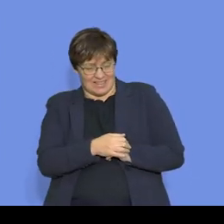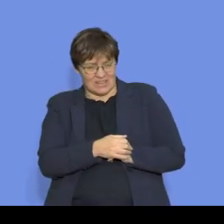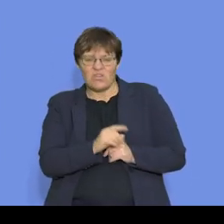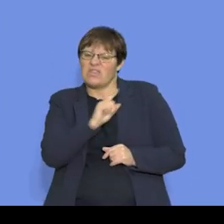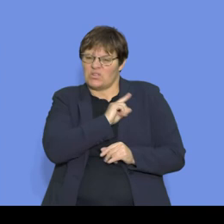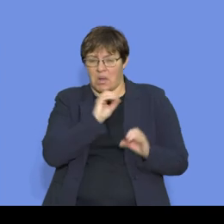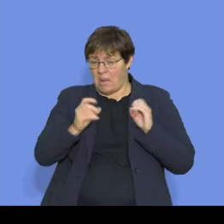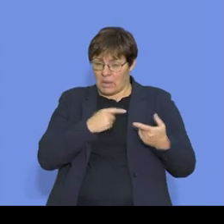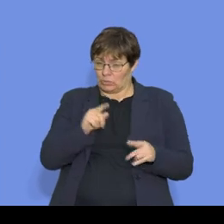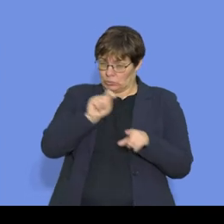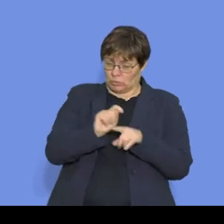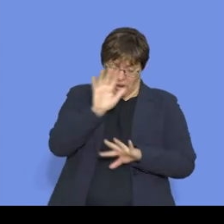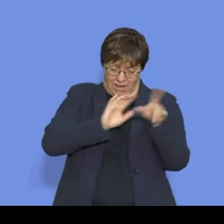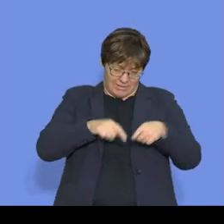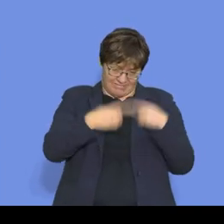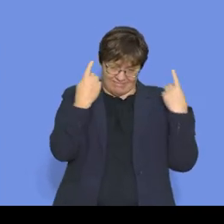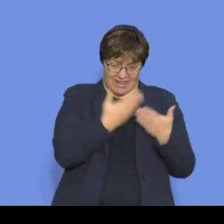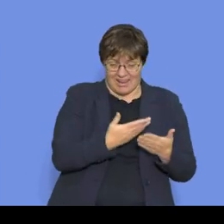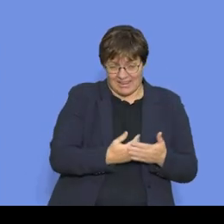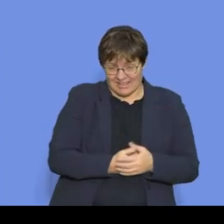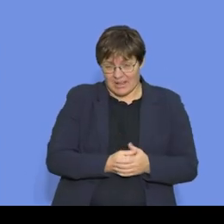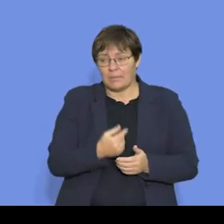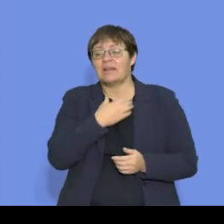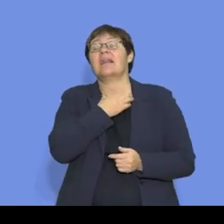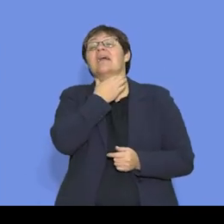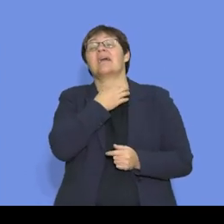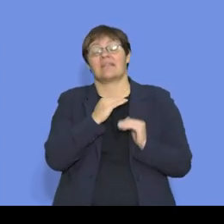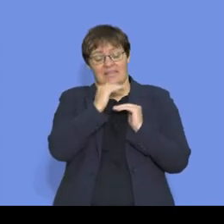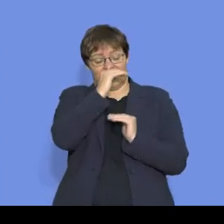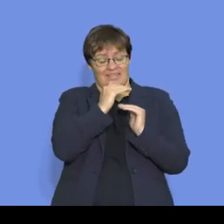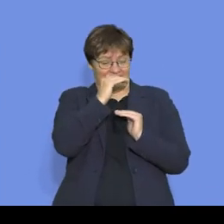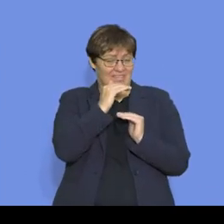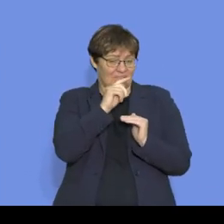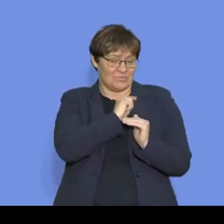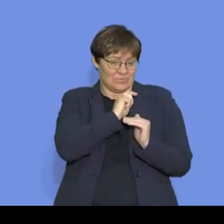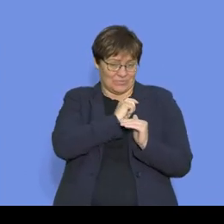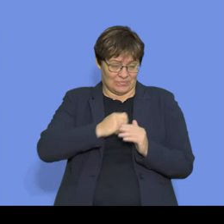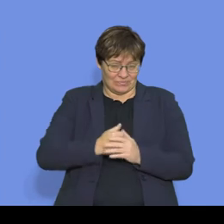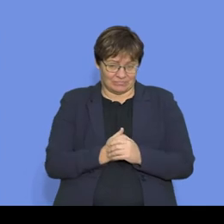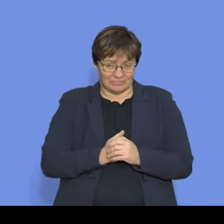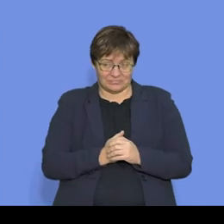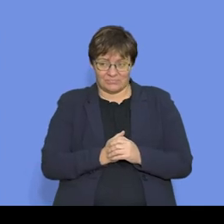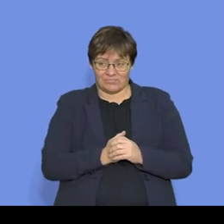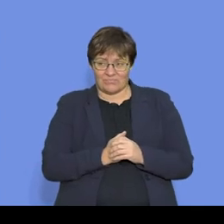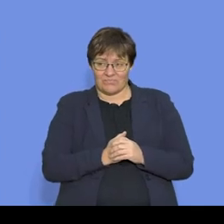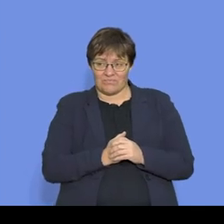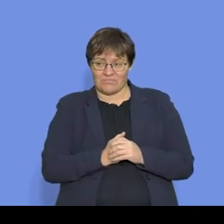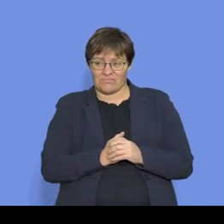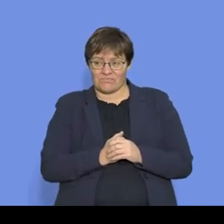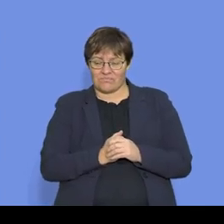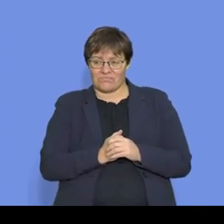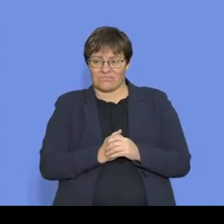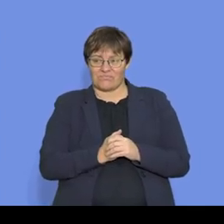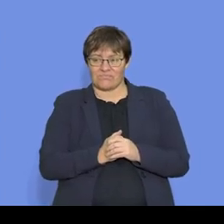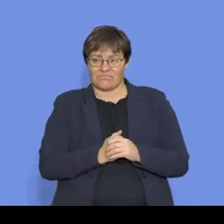what modern giraffe looks like. But the actual length of the neck, they know is